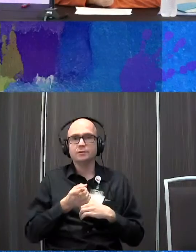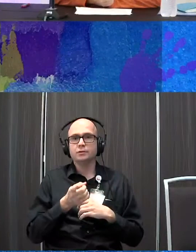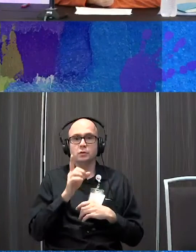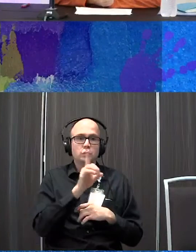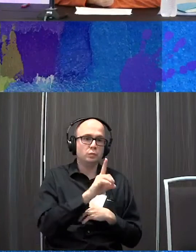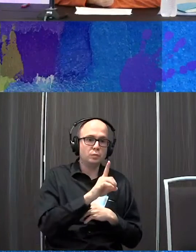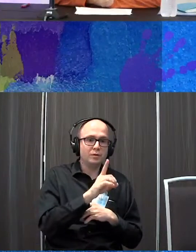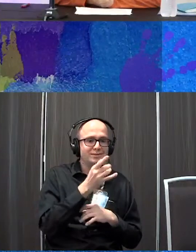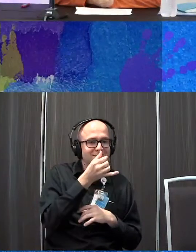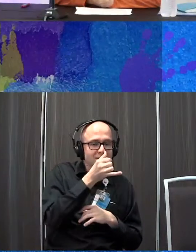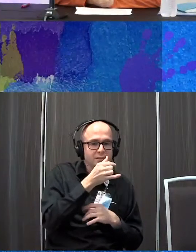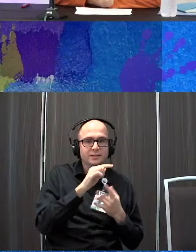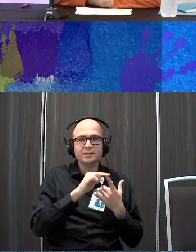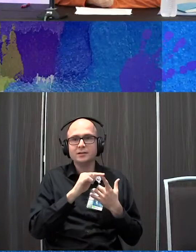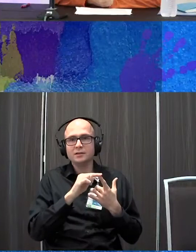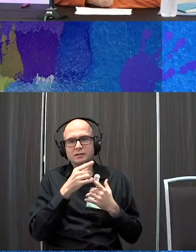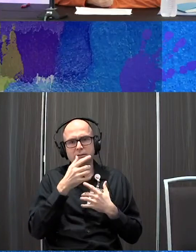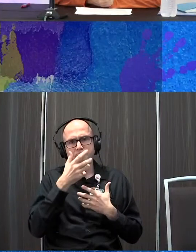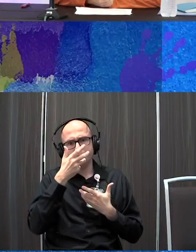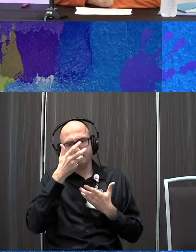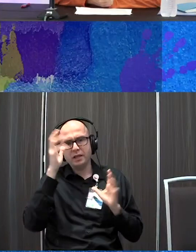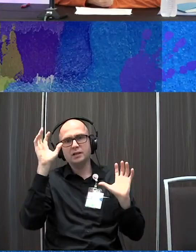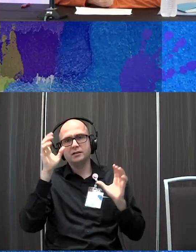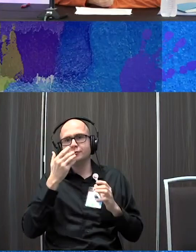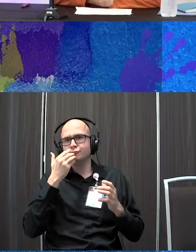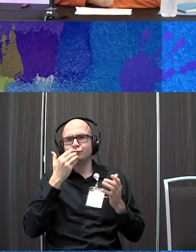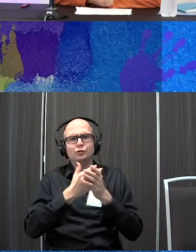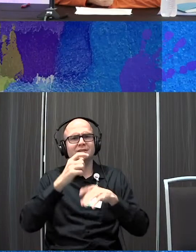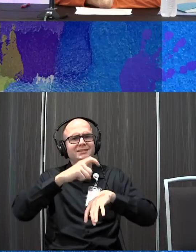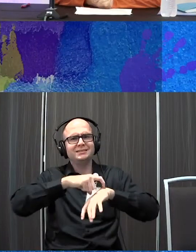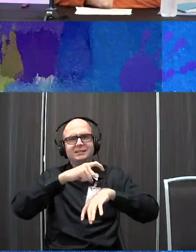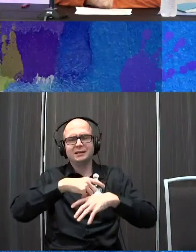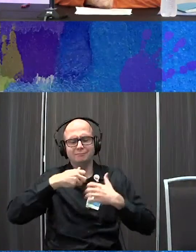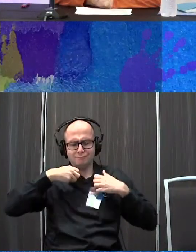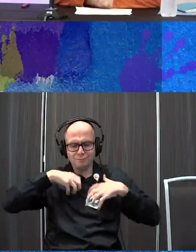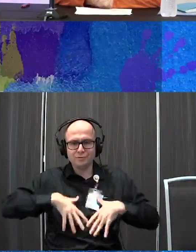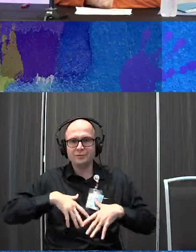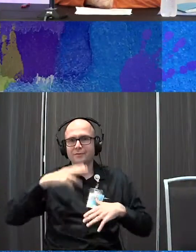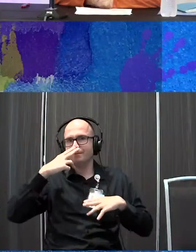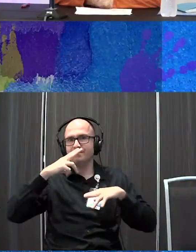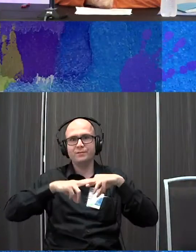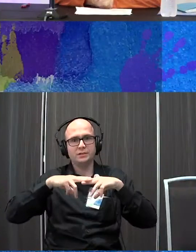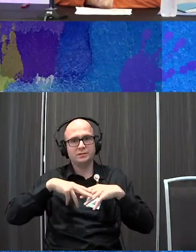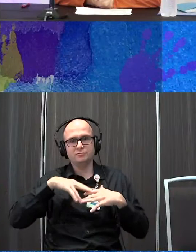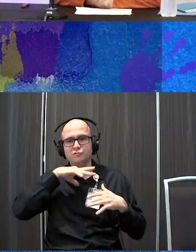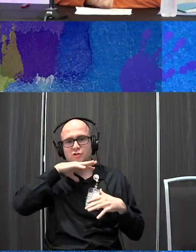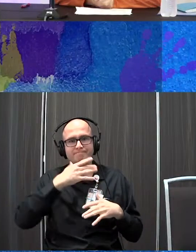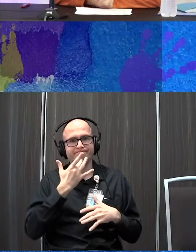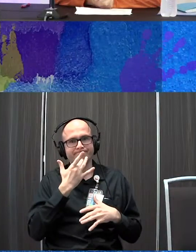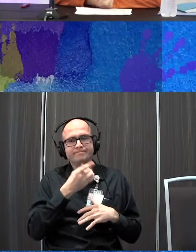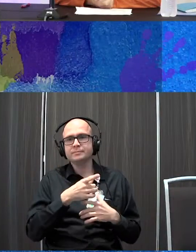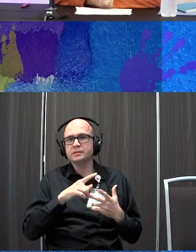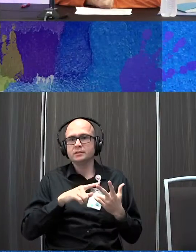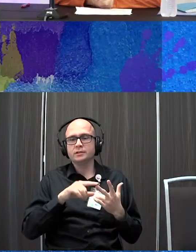he's being really silly. One, he's kind of a mess because he was having a great time at camp and he absolutely loves being messy. The